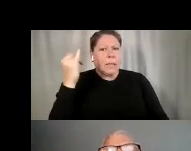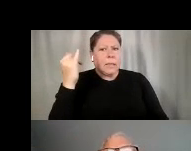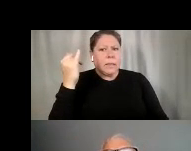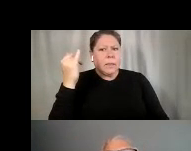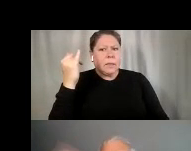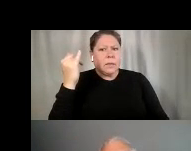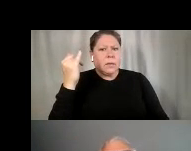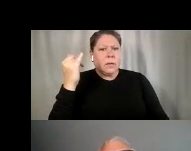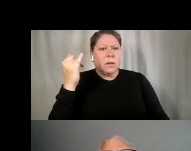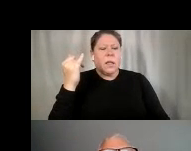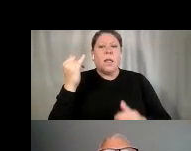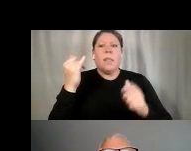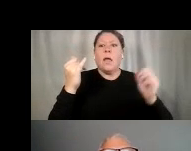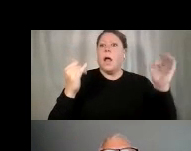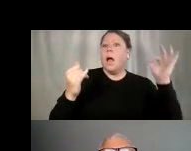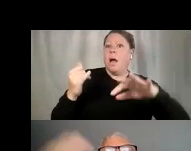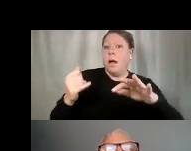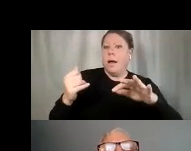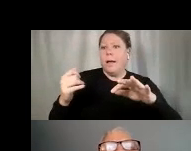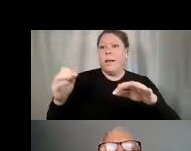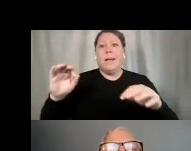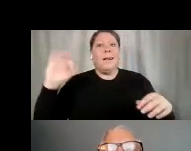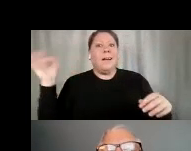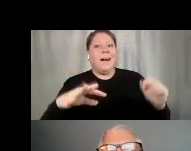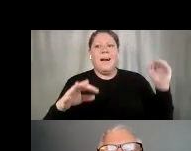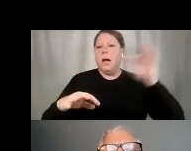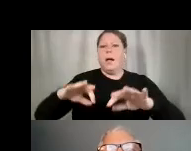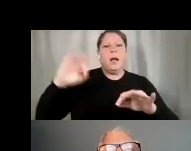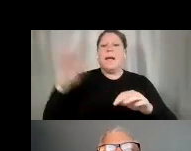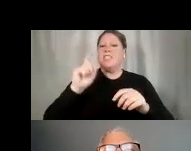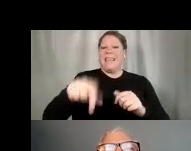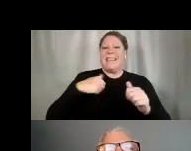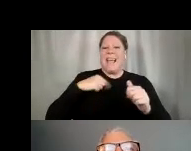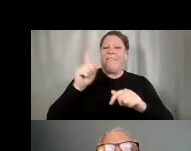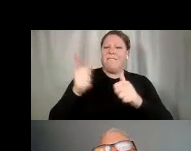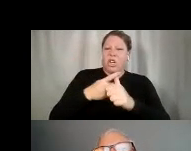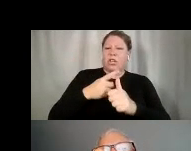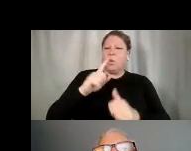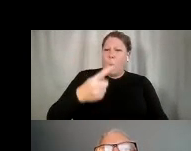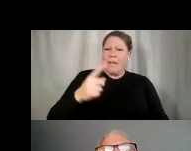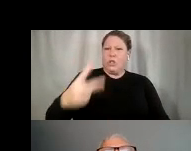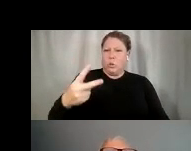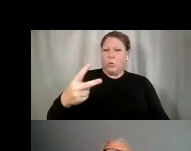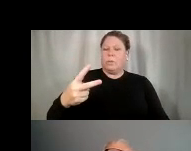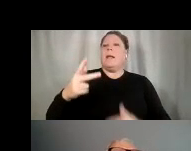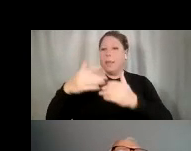into place after that. People start thinking, we start to get over that cognitive hump early on, about the same time.